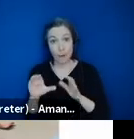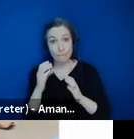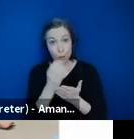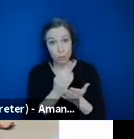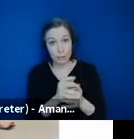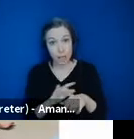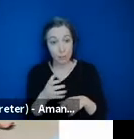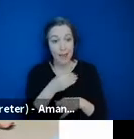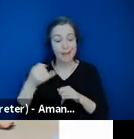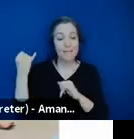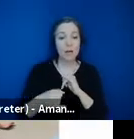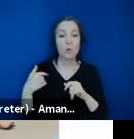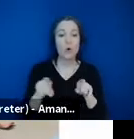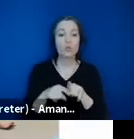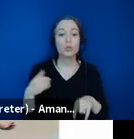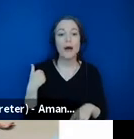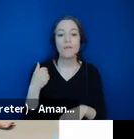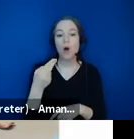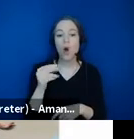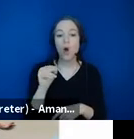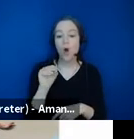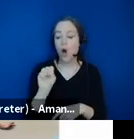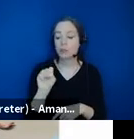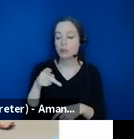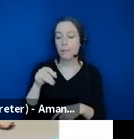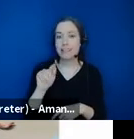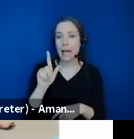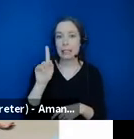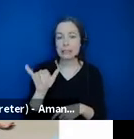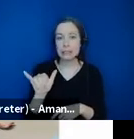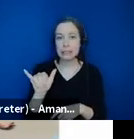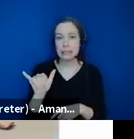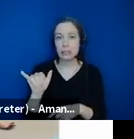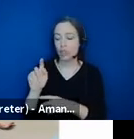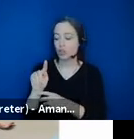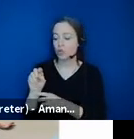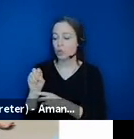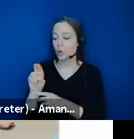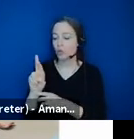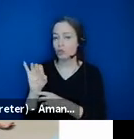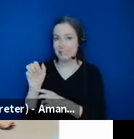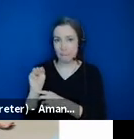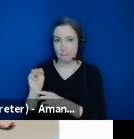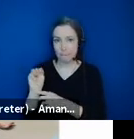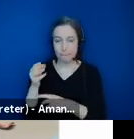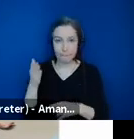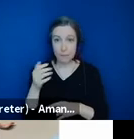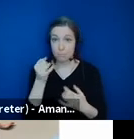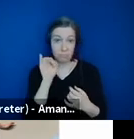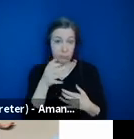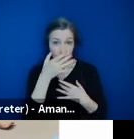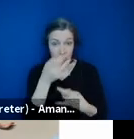then finally our hospitality culinary and tourism Institute is located at the Monroe Center so anyone interested in hospitality